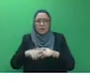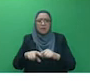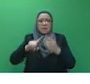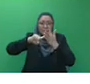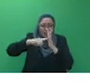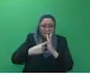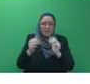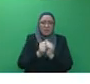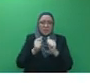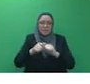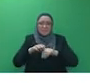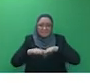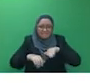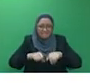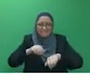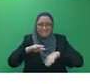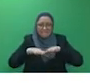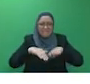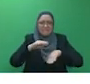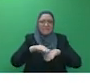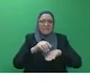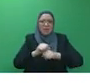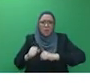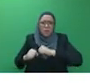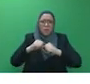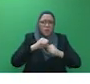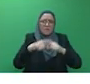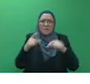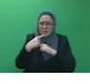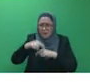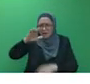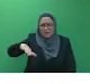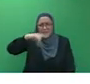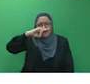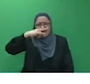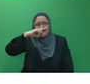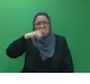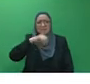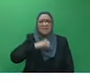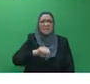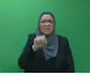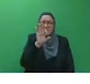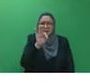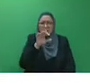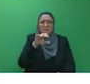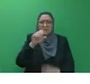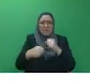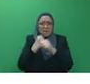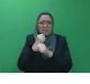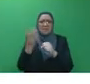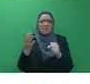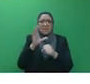by crawling so just shoot something on the handphone i mean if kids that are nine ten years old can make a video using their handphone uh